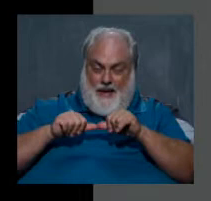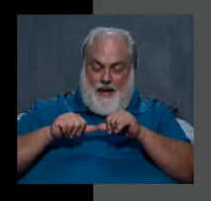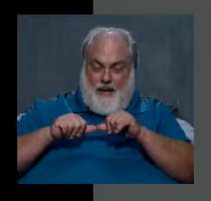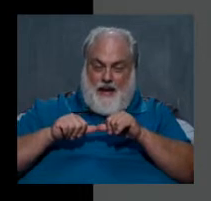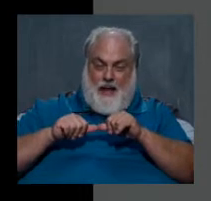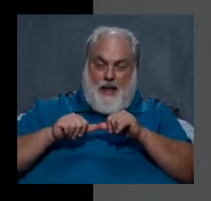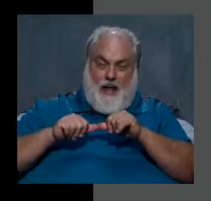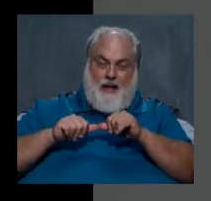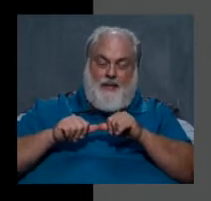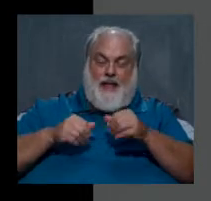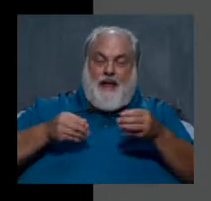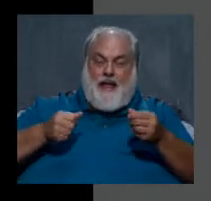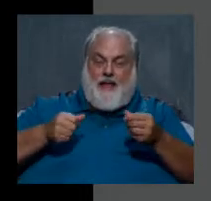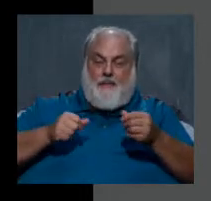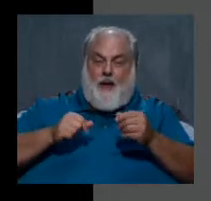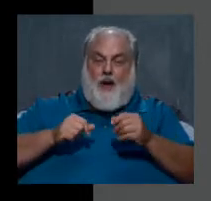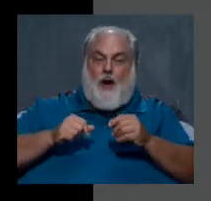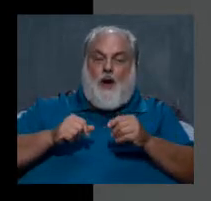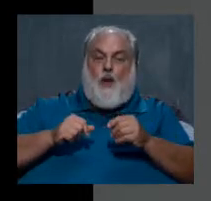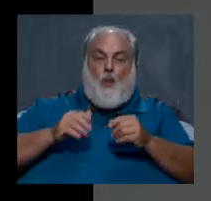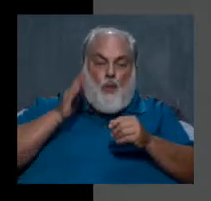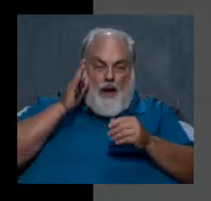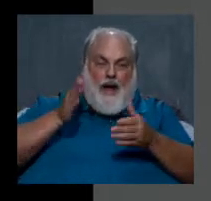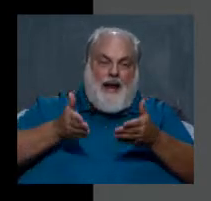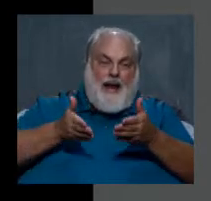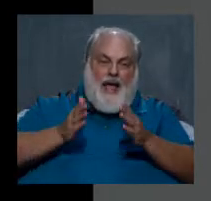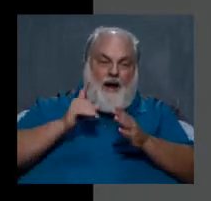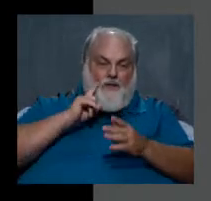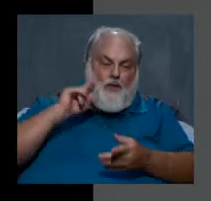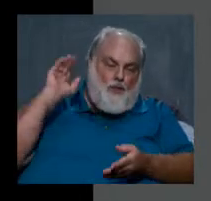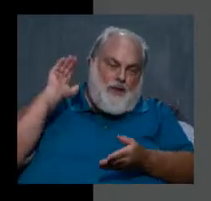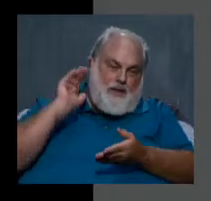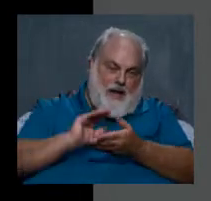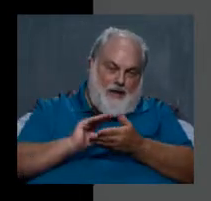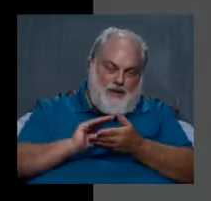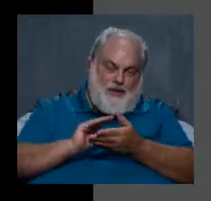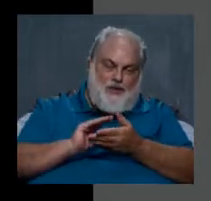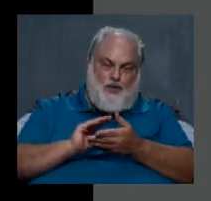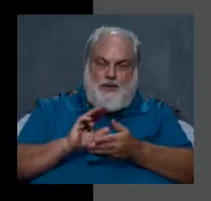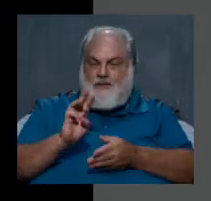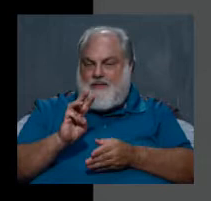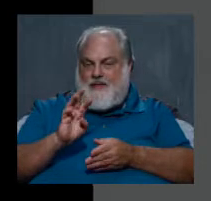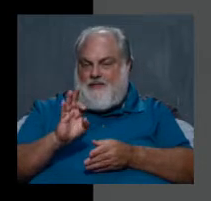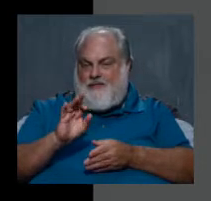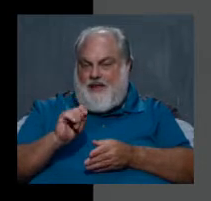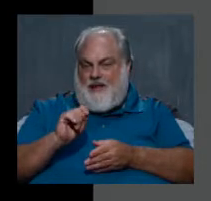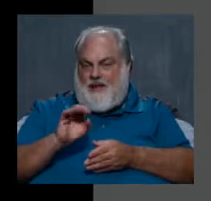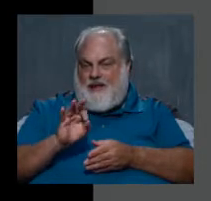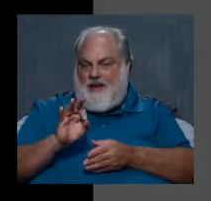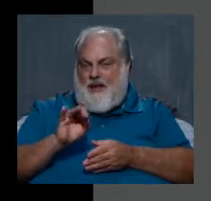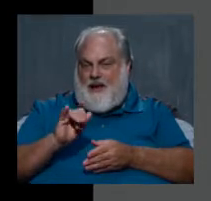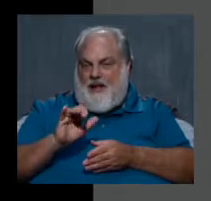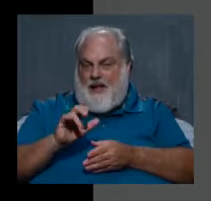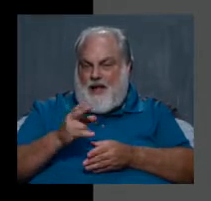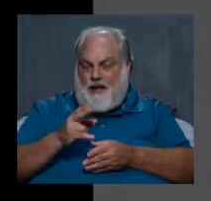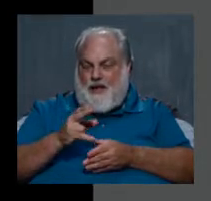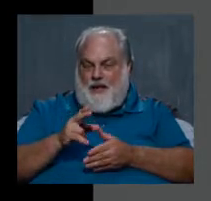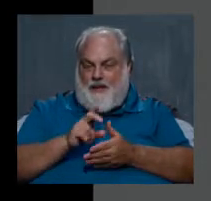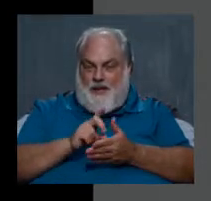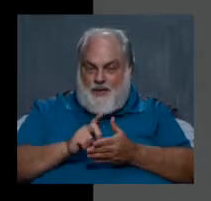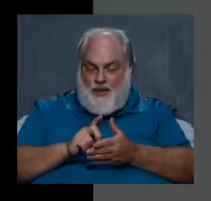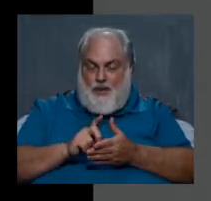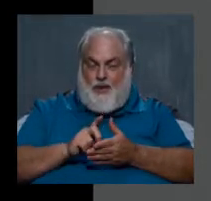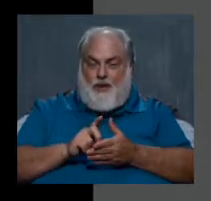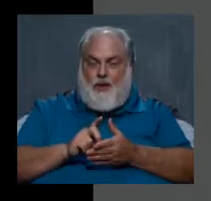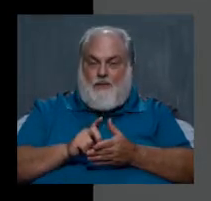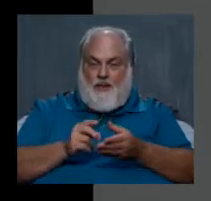city, the landscape ordinance would allow a reduction in the landscape strip to 6 feet 9 inches. The zoning ordinance, as far as